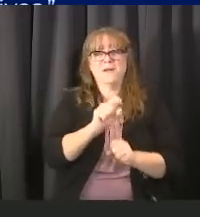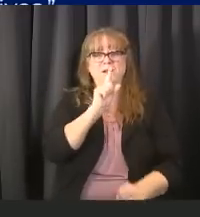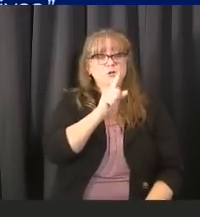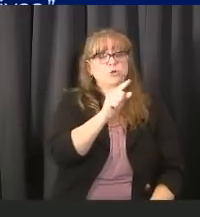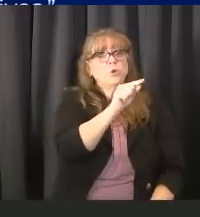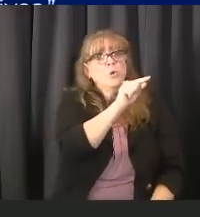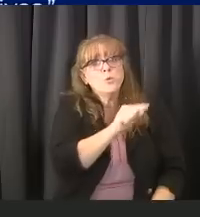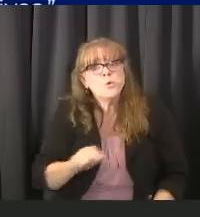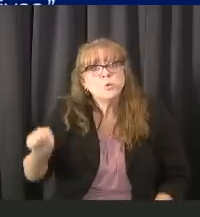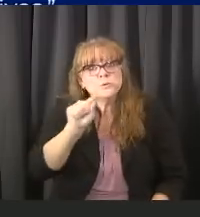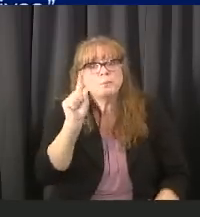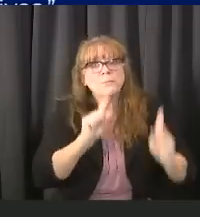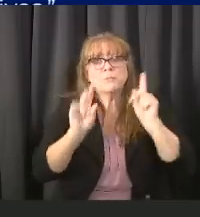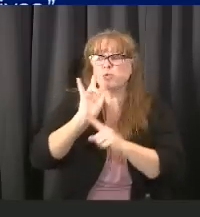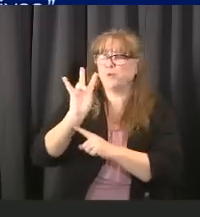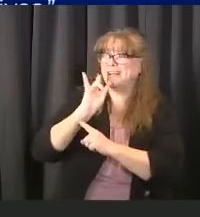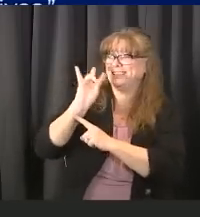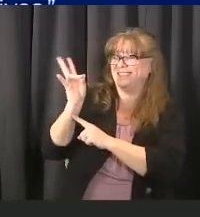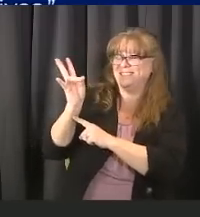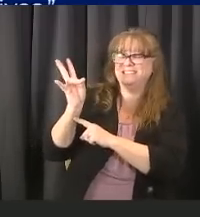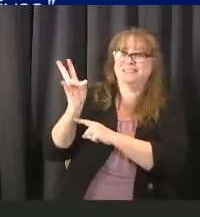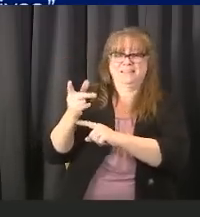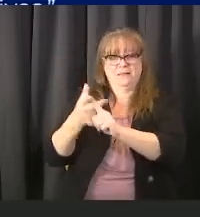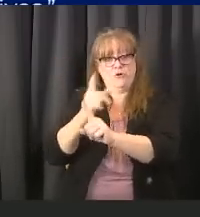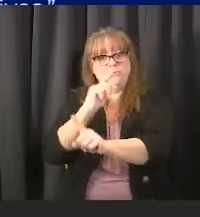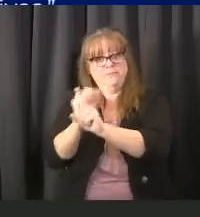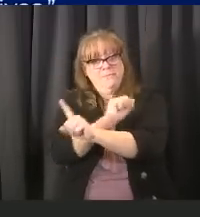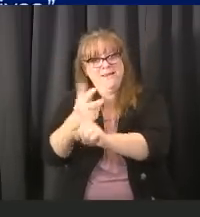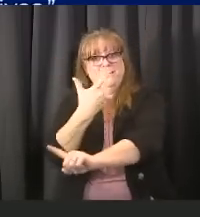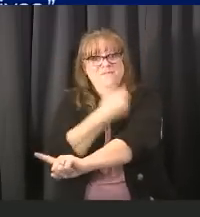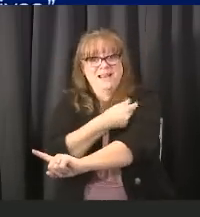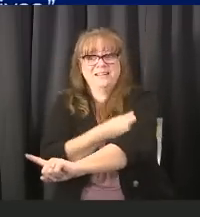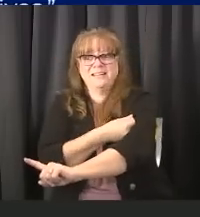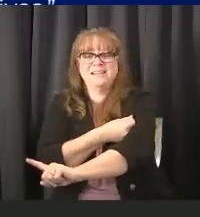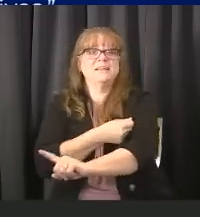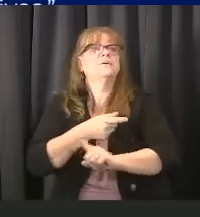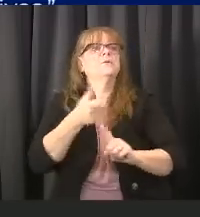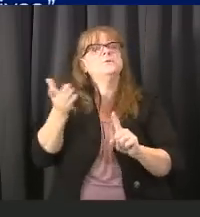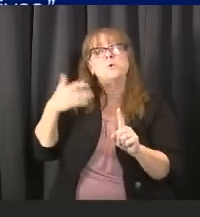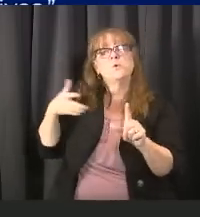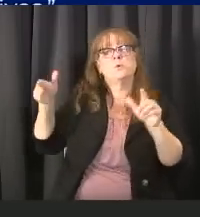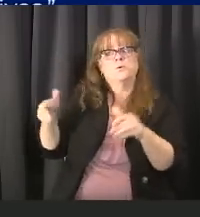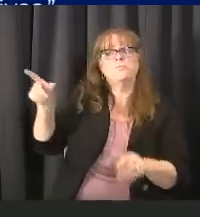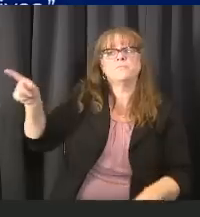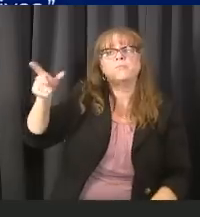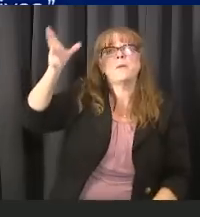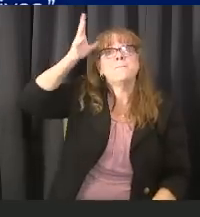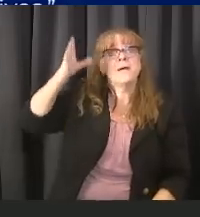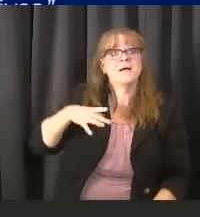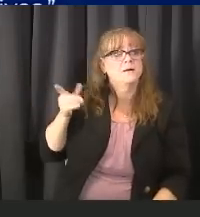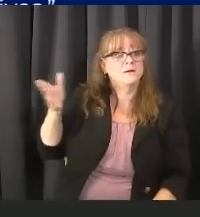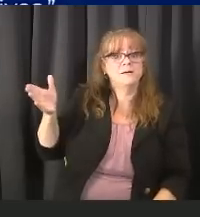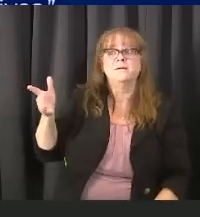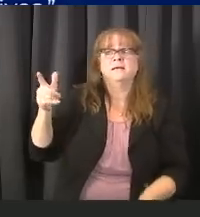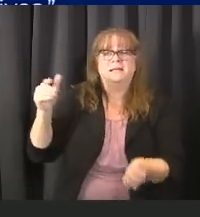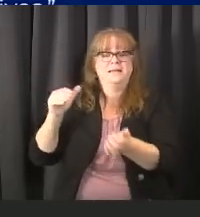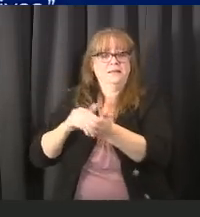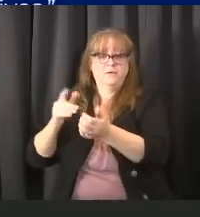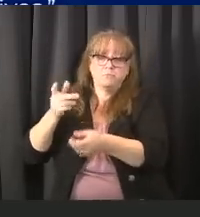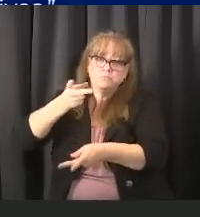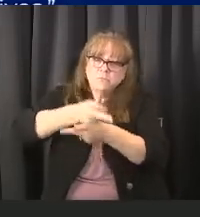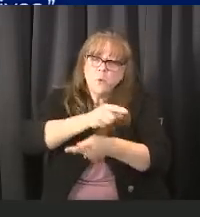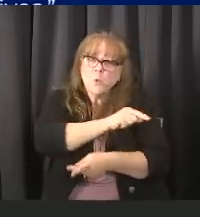Emmanuel. Emmanuel is one of our caregivers. He's an immigrant from the Democratic Republic of Congo. He and I have